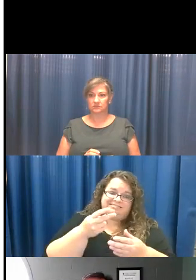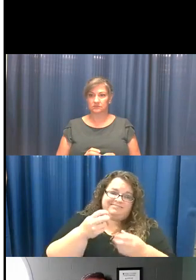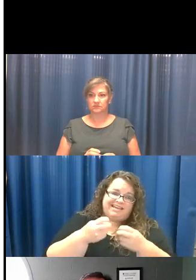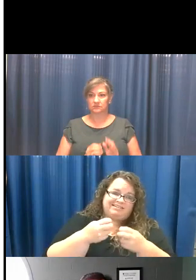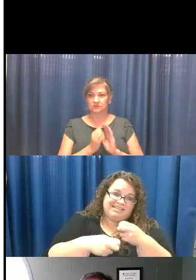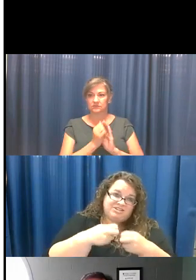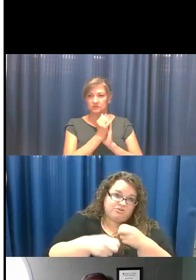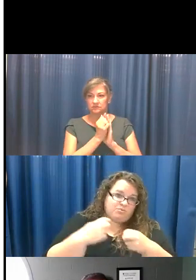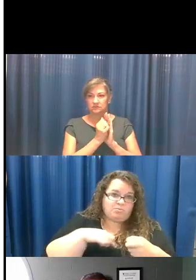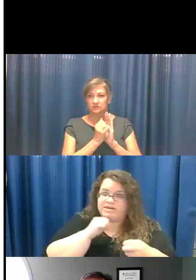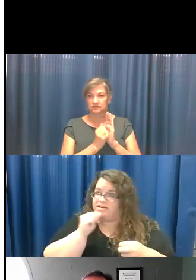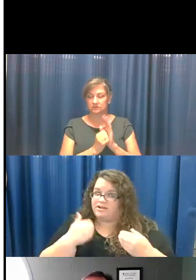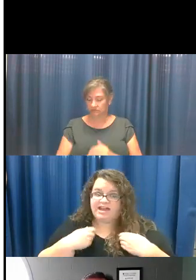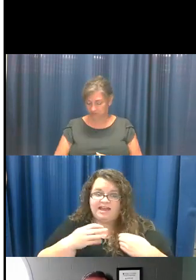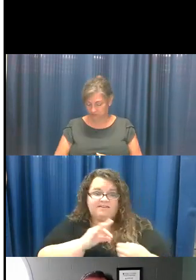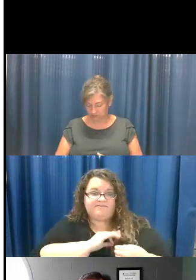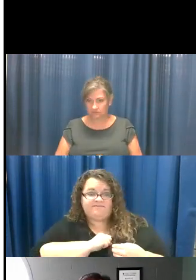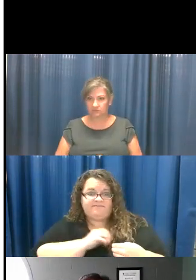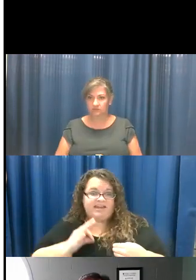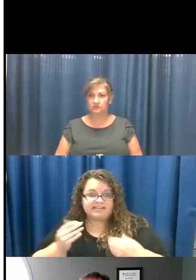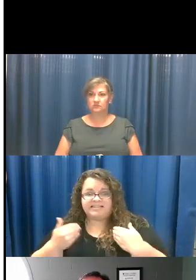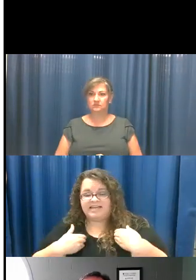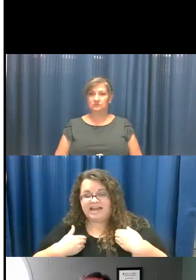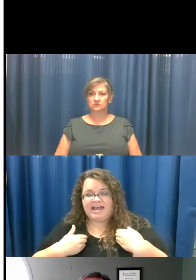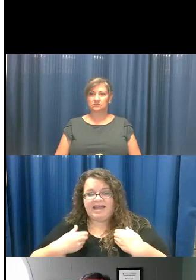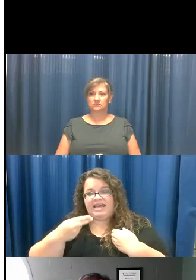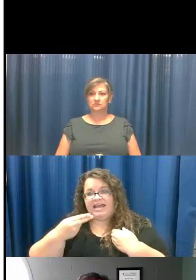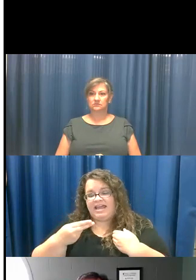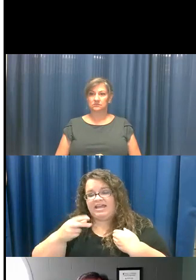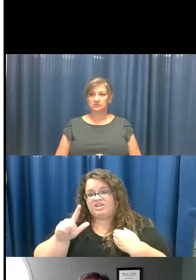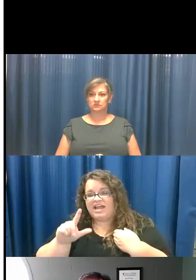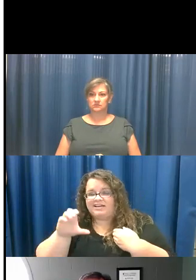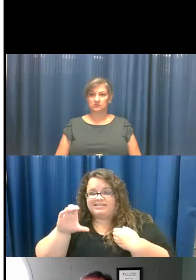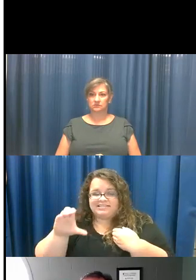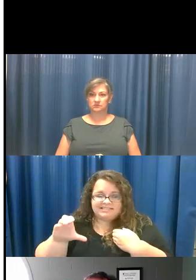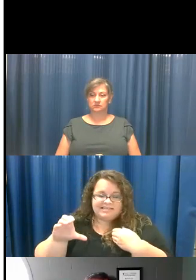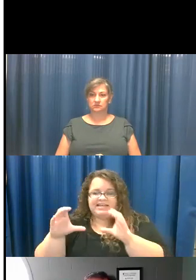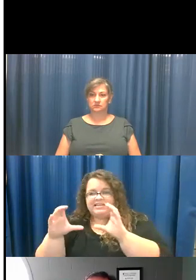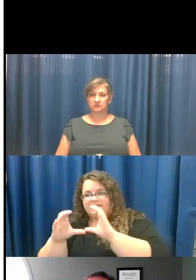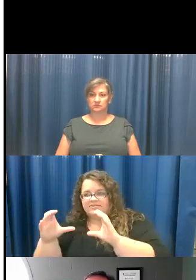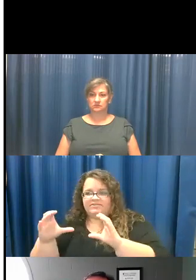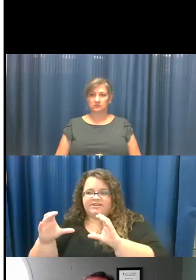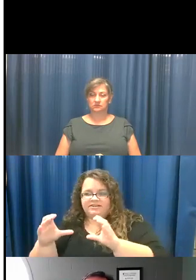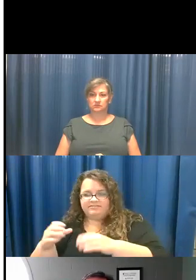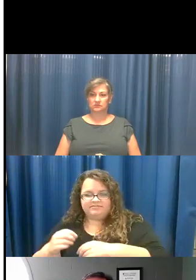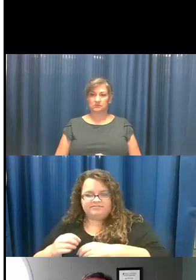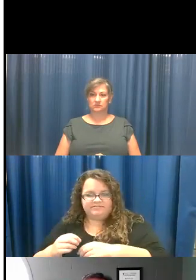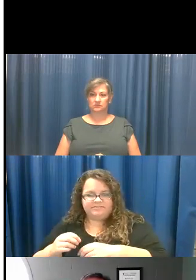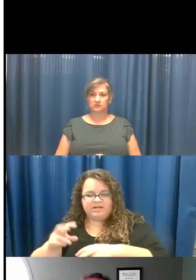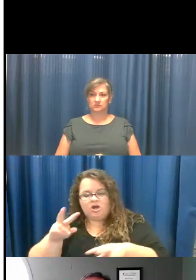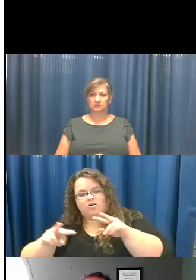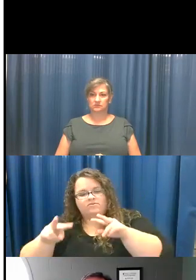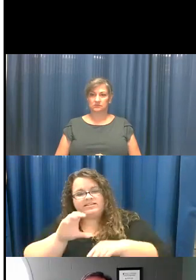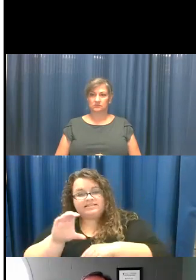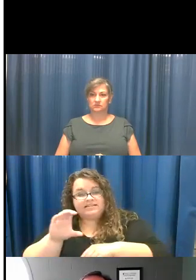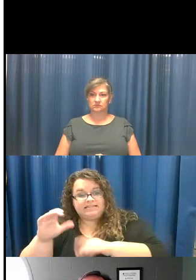at institutions who had HLC, Higher Learning Commission accreditation, overseeing CCC Online.